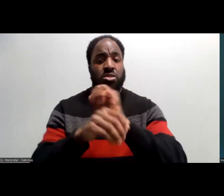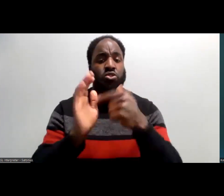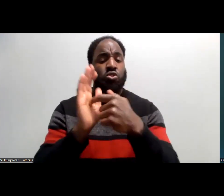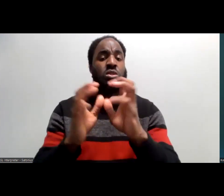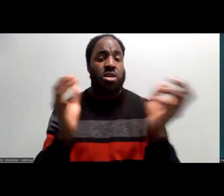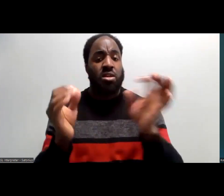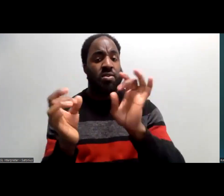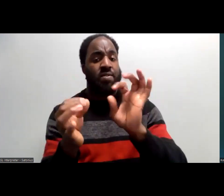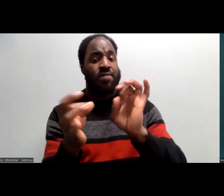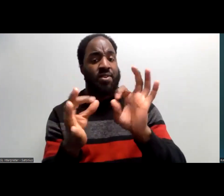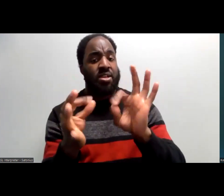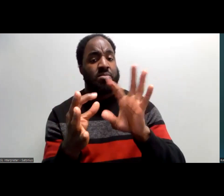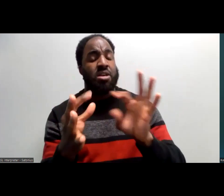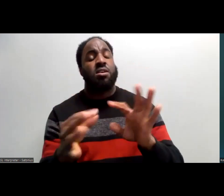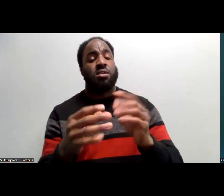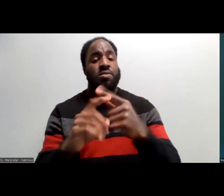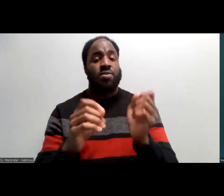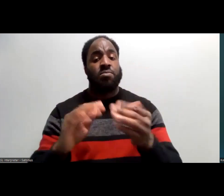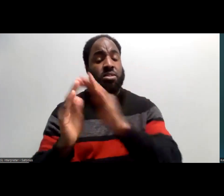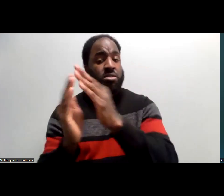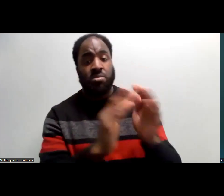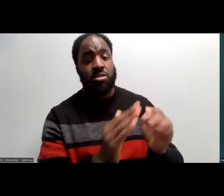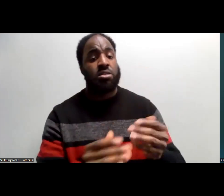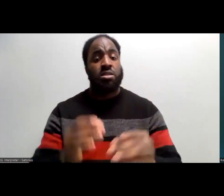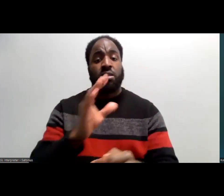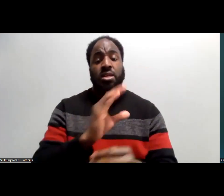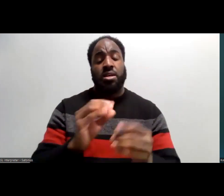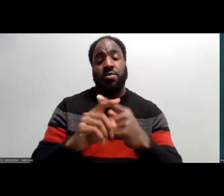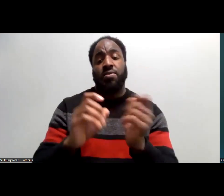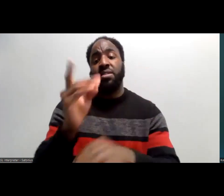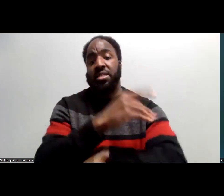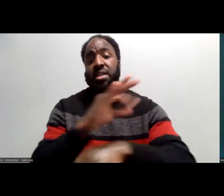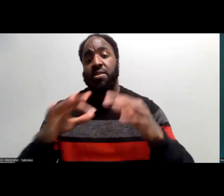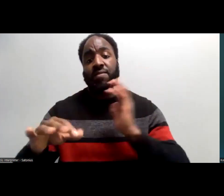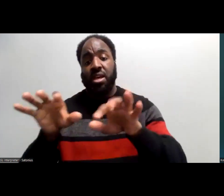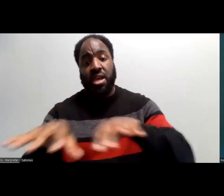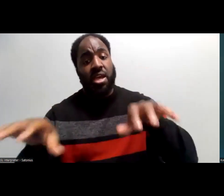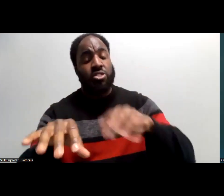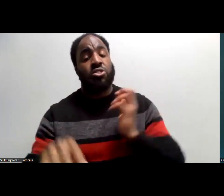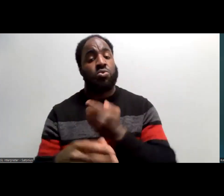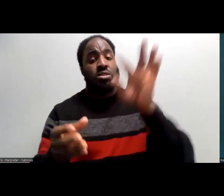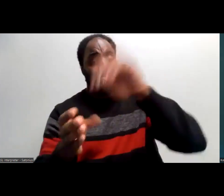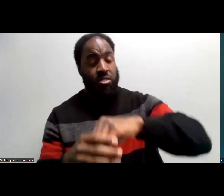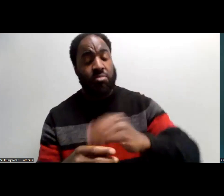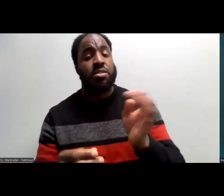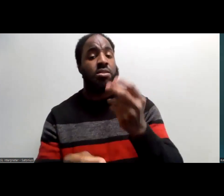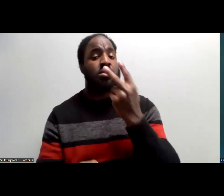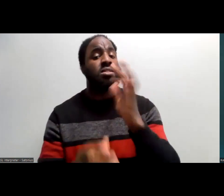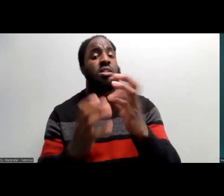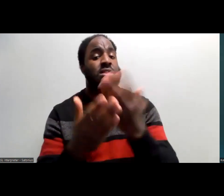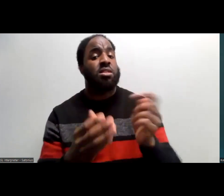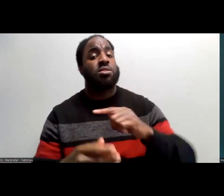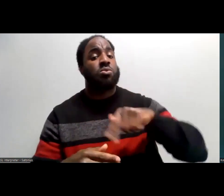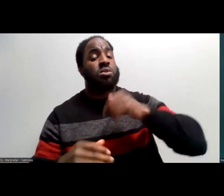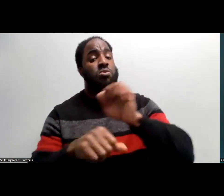community through the September event, the Day of Action that we participated in. We can see a lot of the things we've been working on